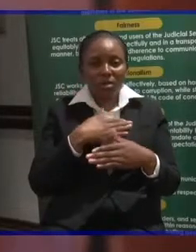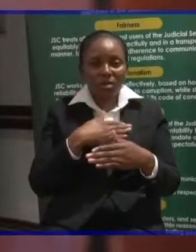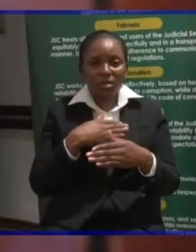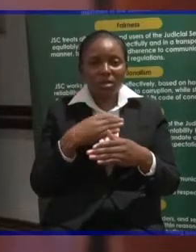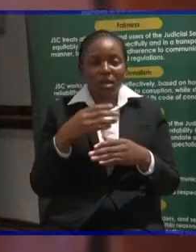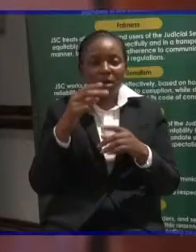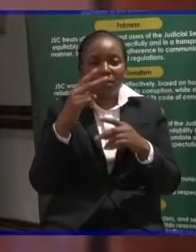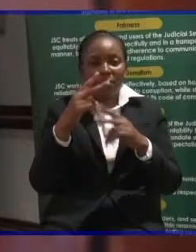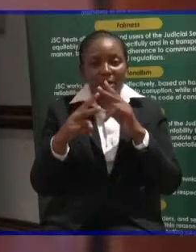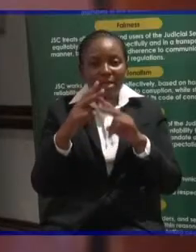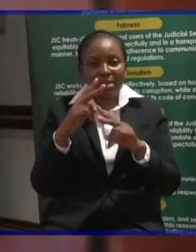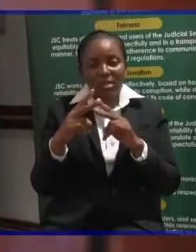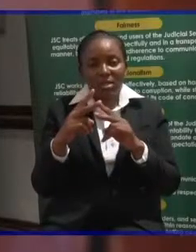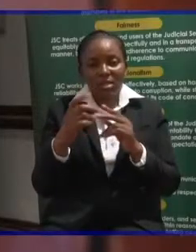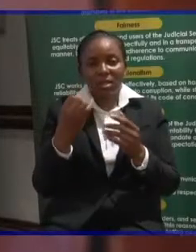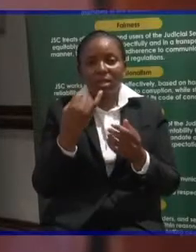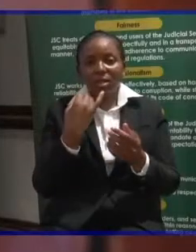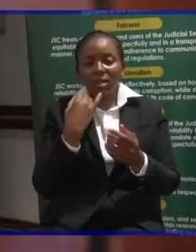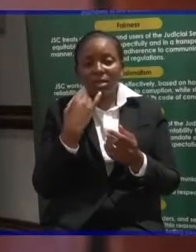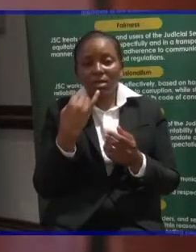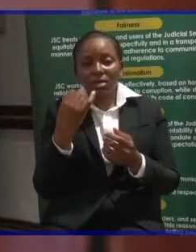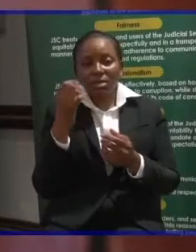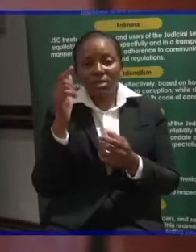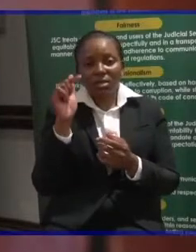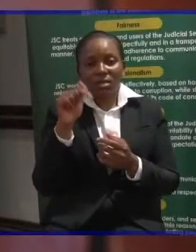validity is that the